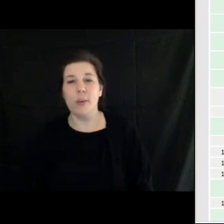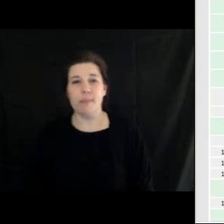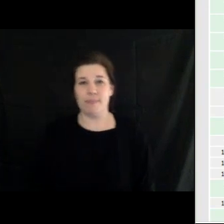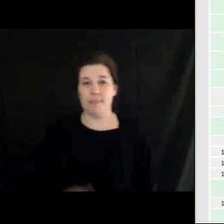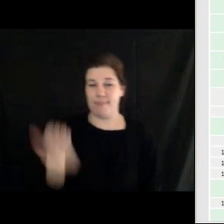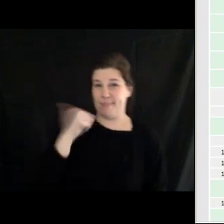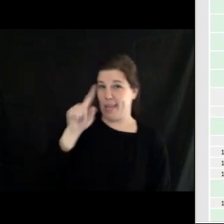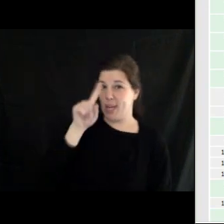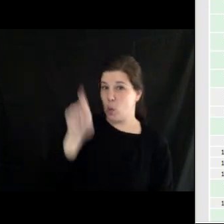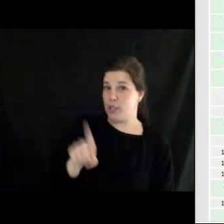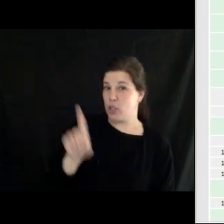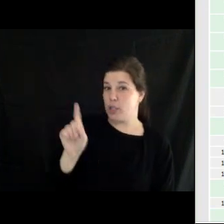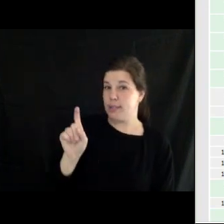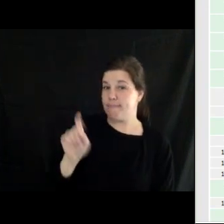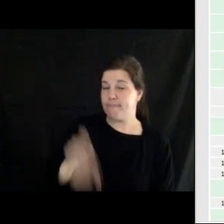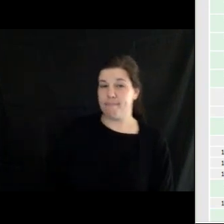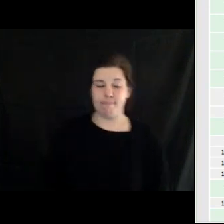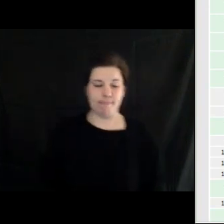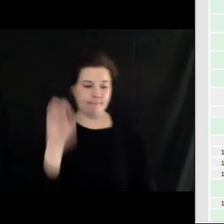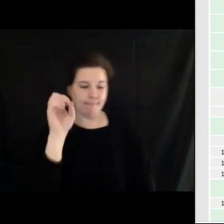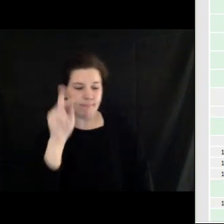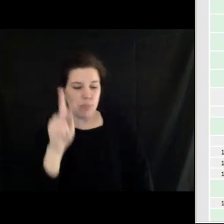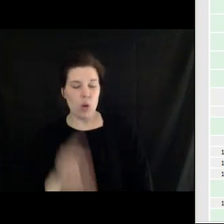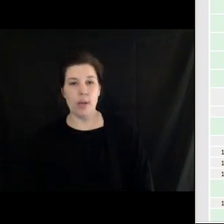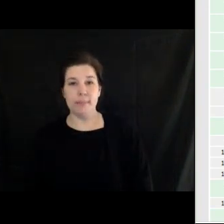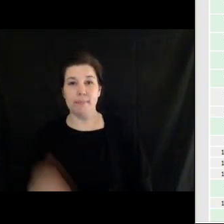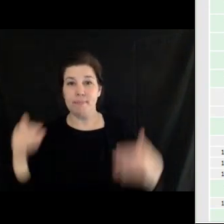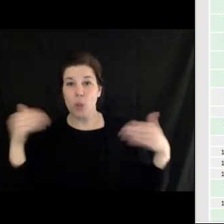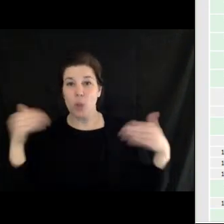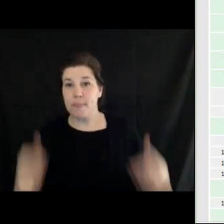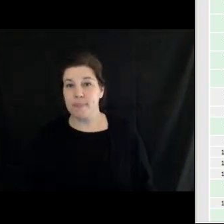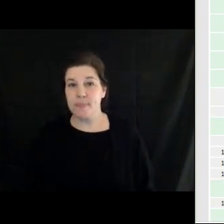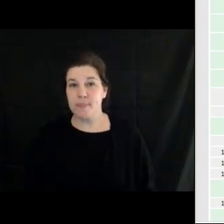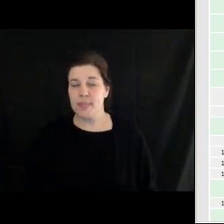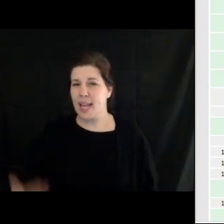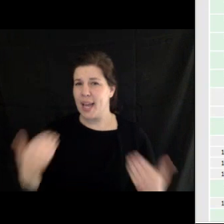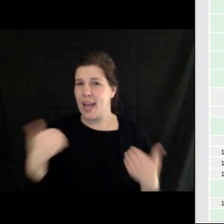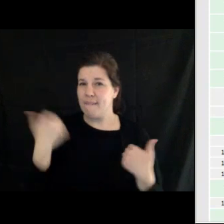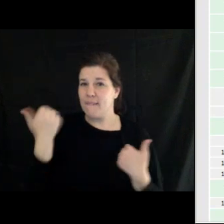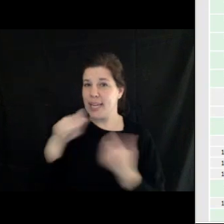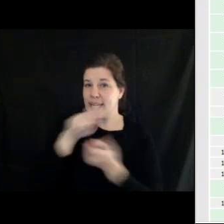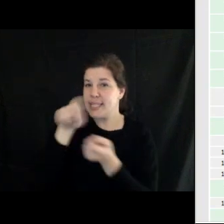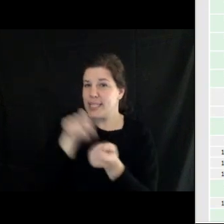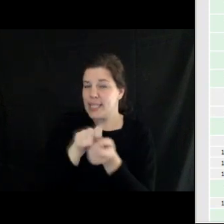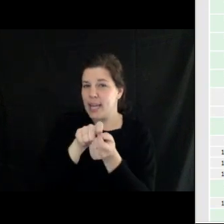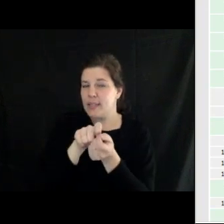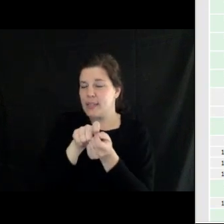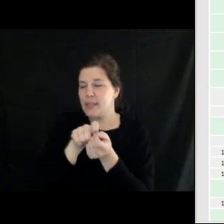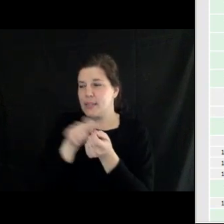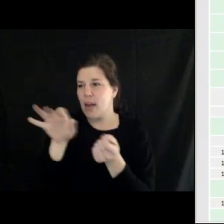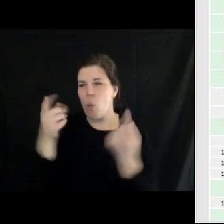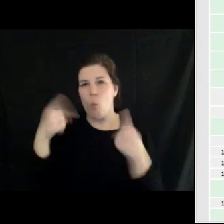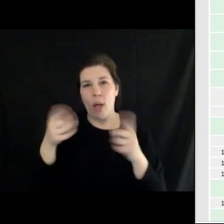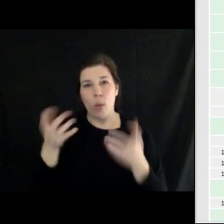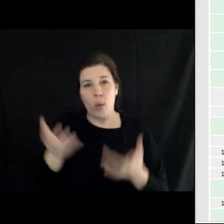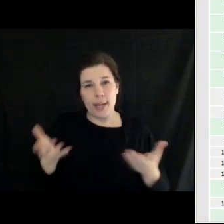commission? All right, go ahead. Do we have any detail, just while we're here at the